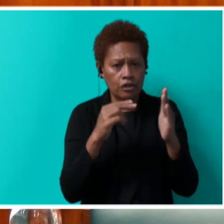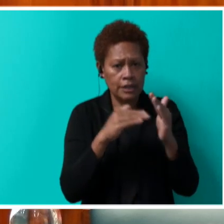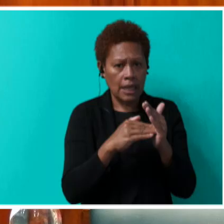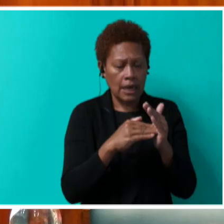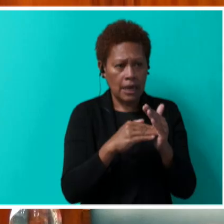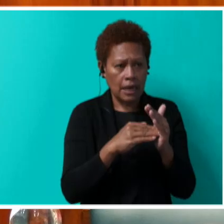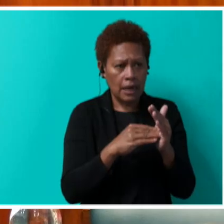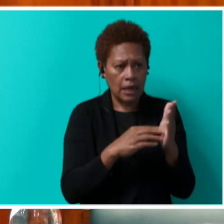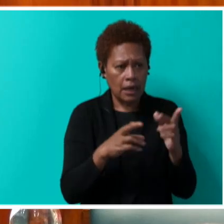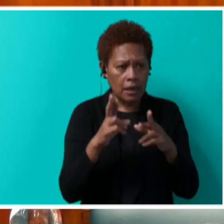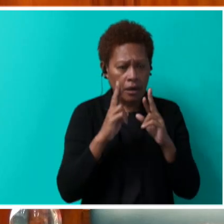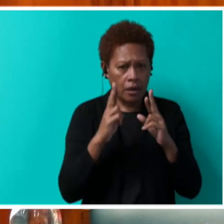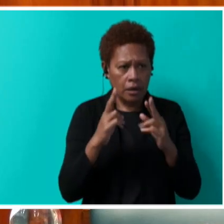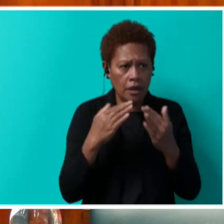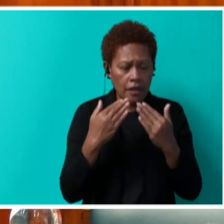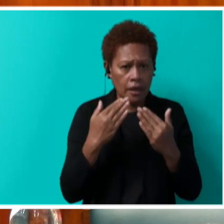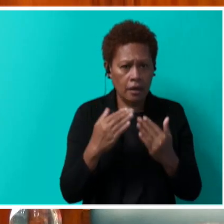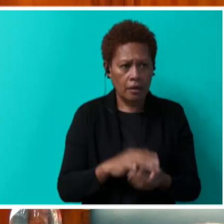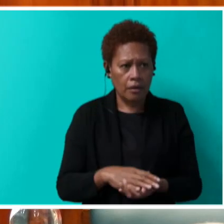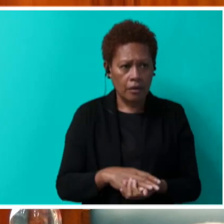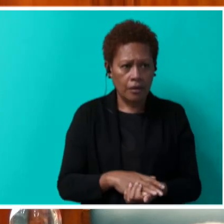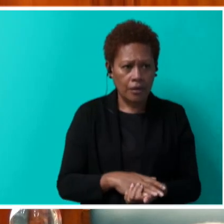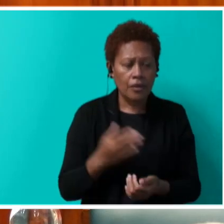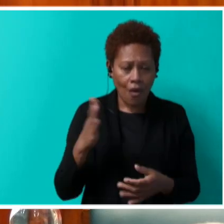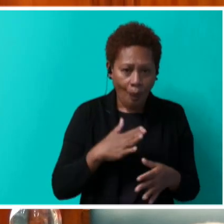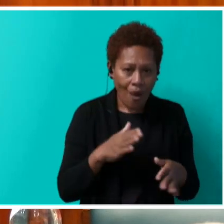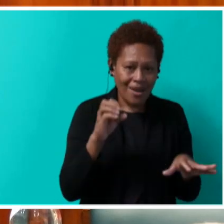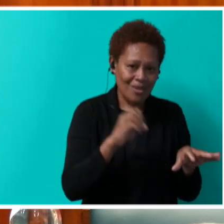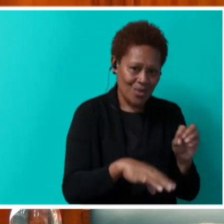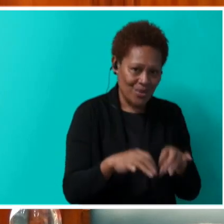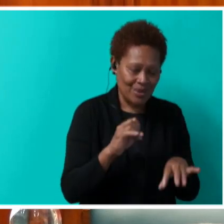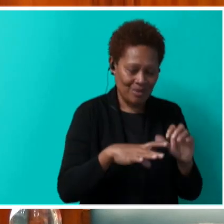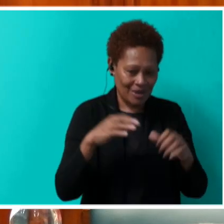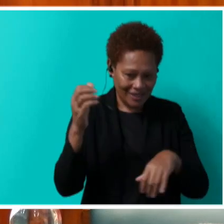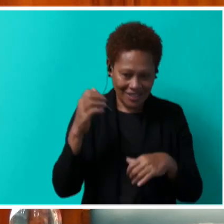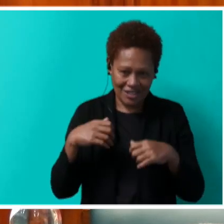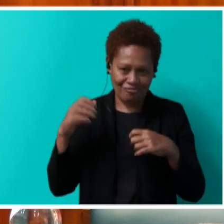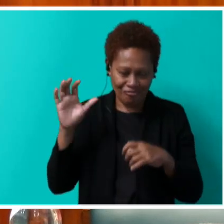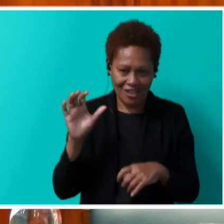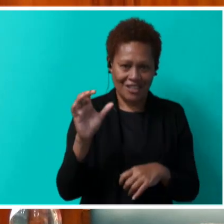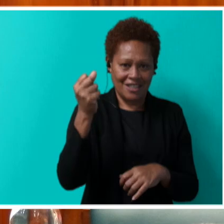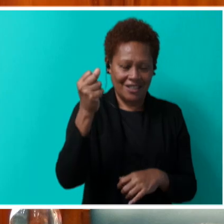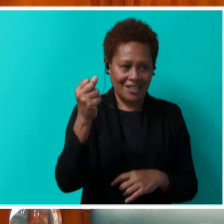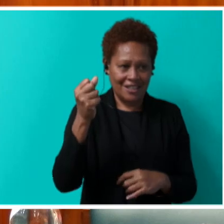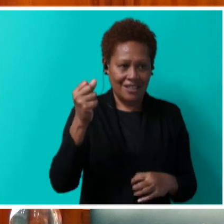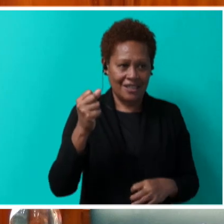And I wish to thank all that had contributed to this successful journey. 3